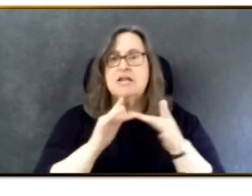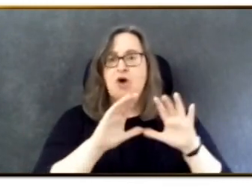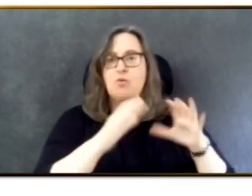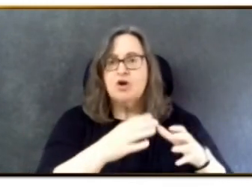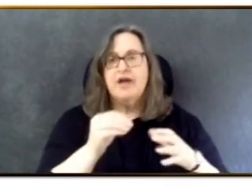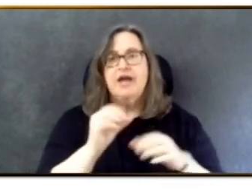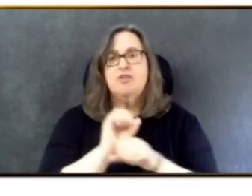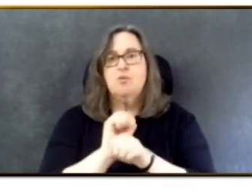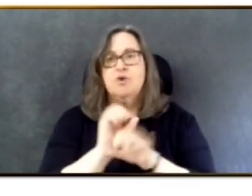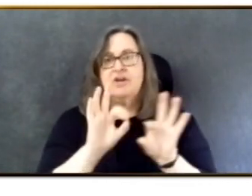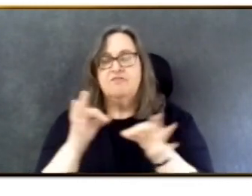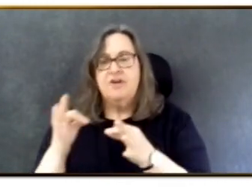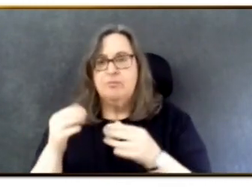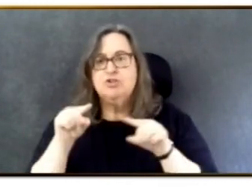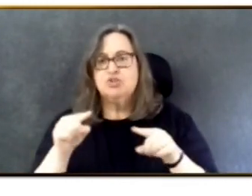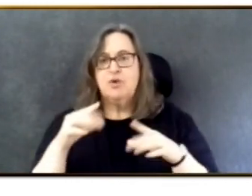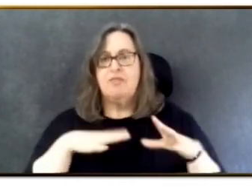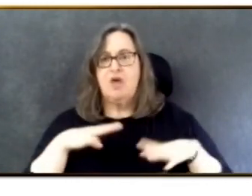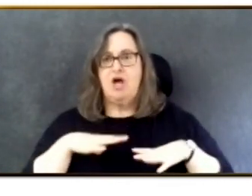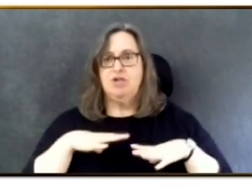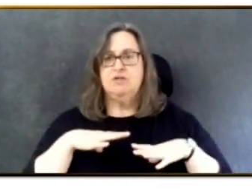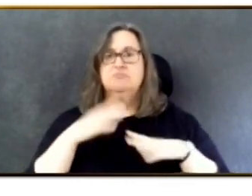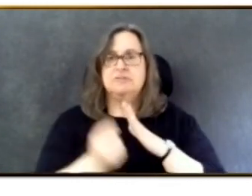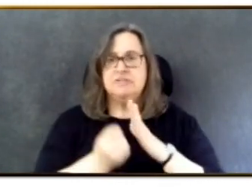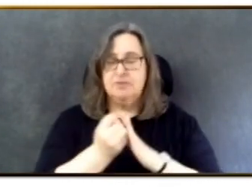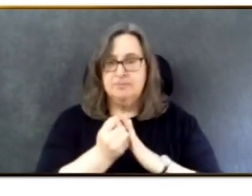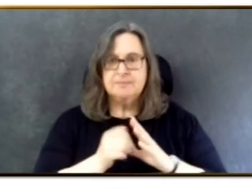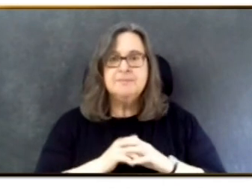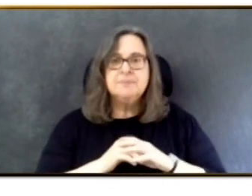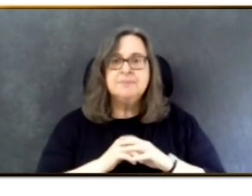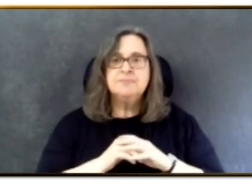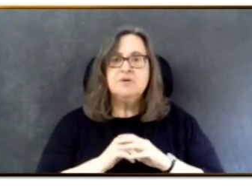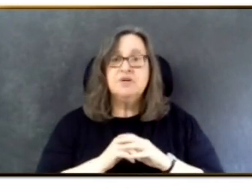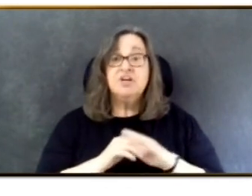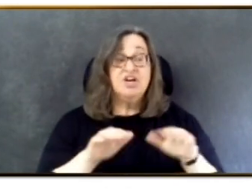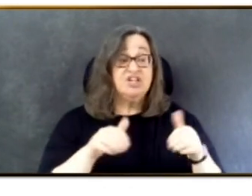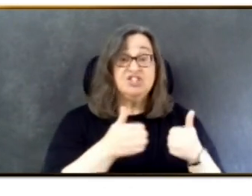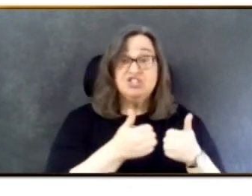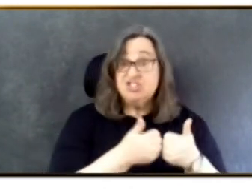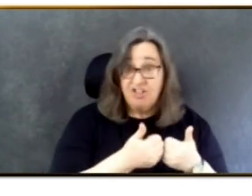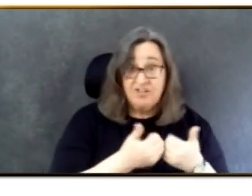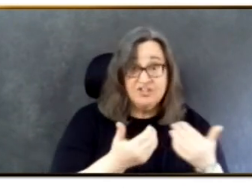season. So the challenges that child care services are